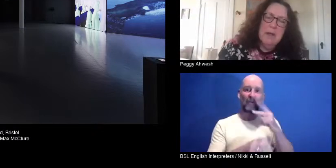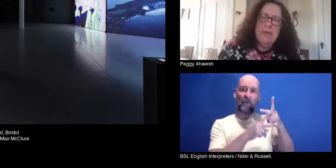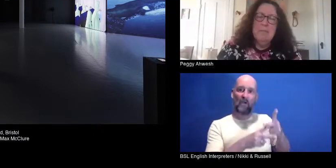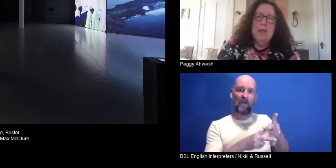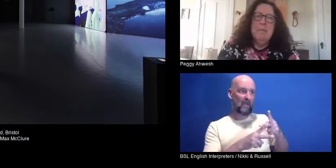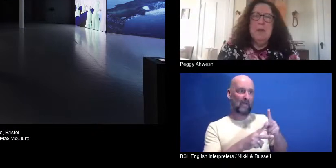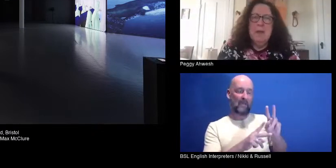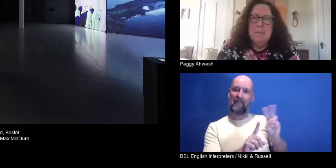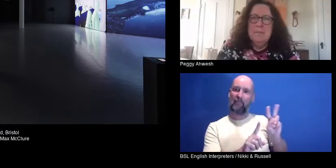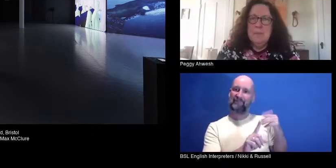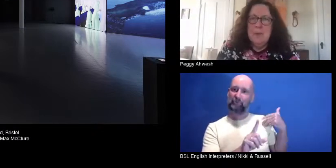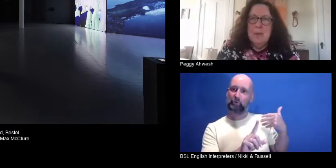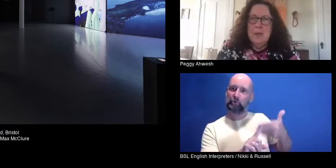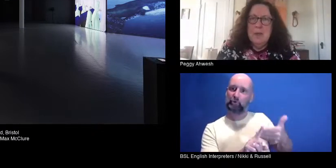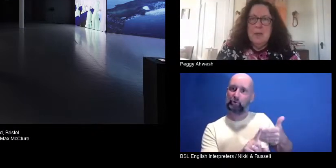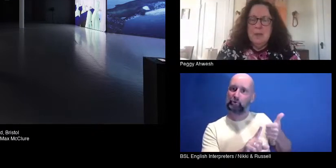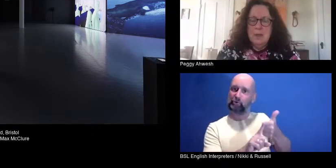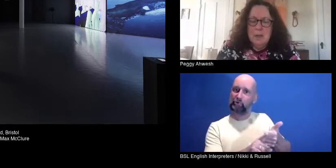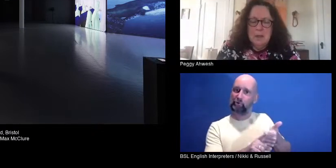is I think maybe